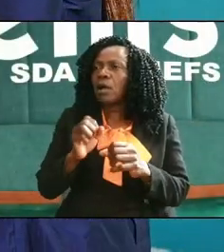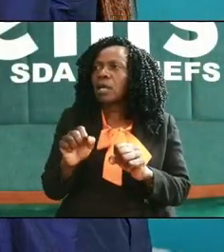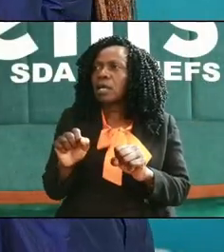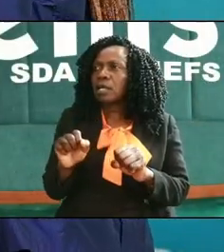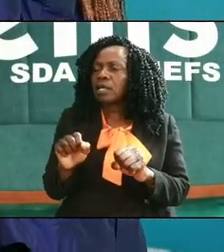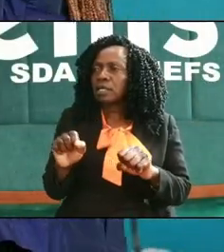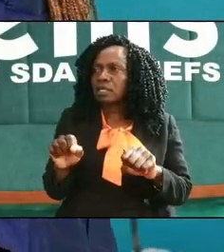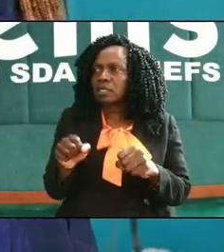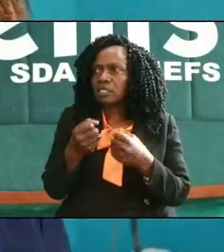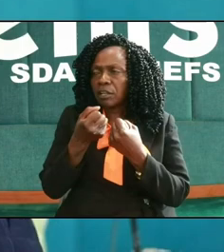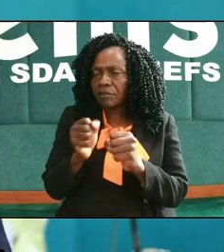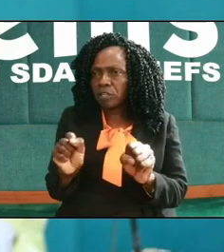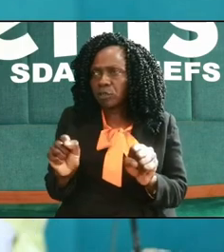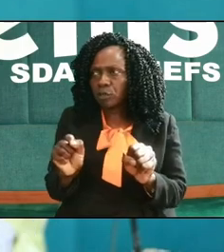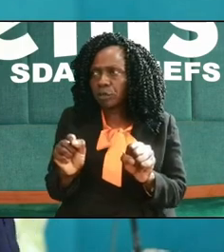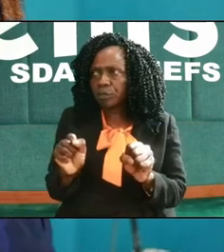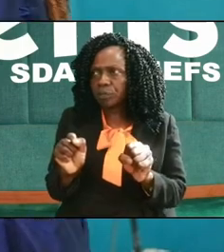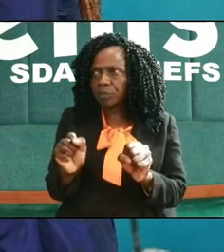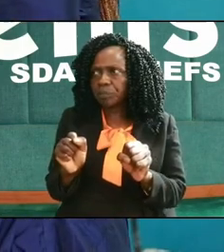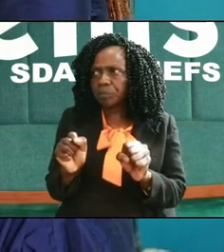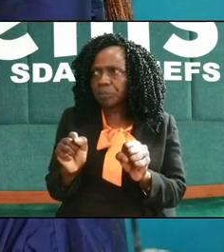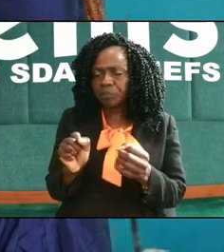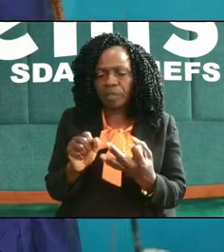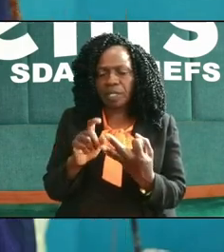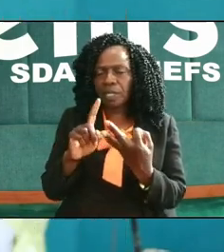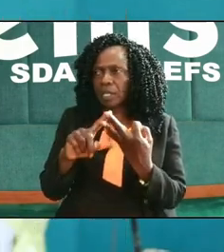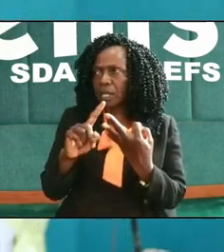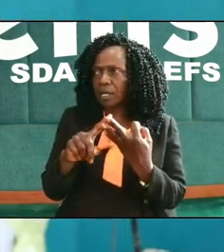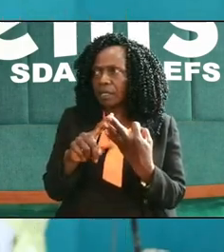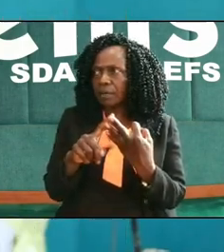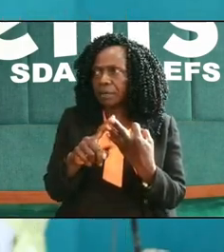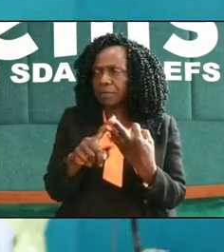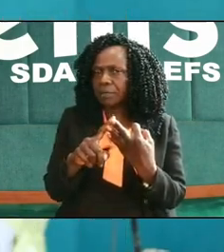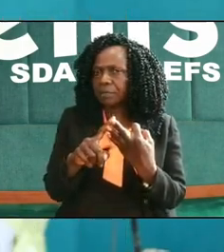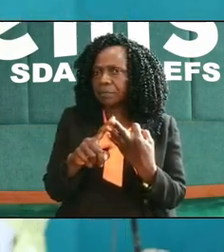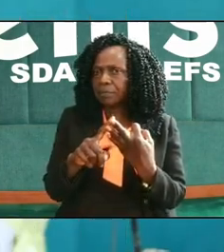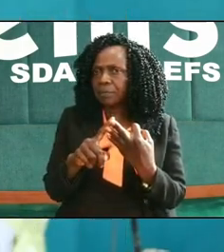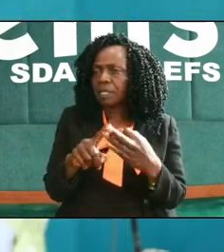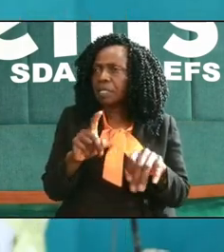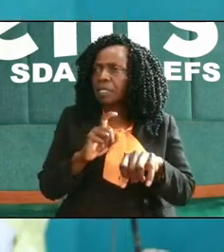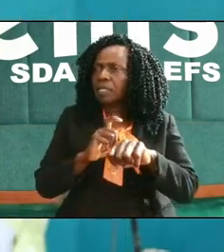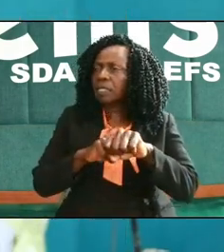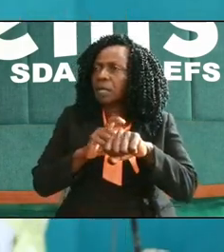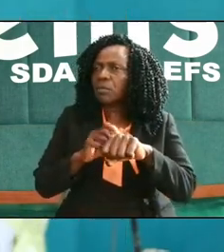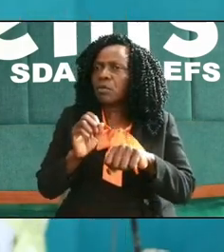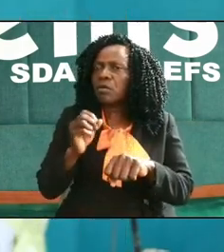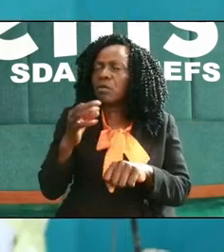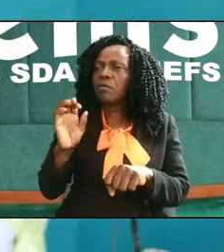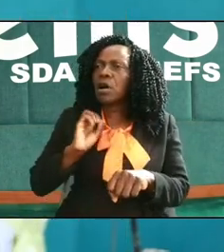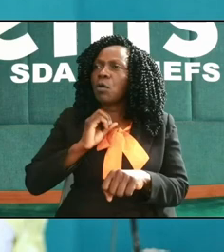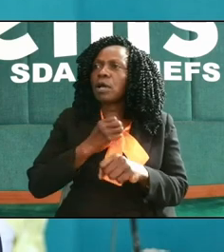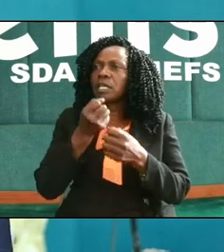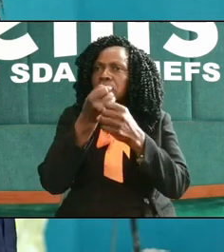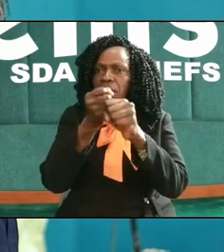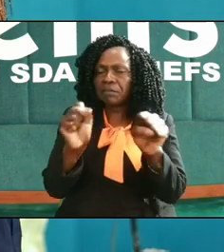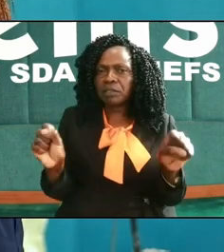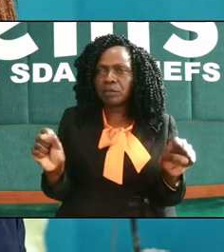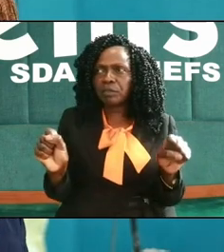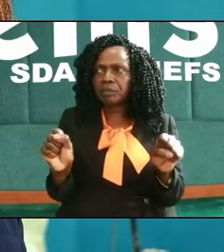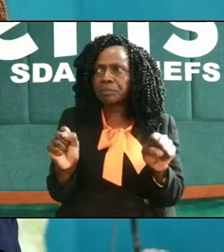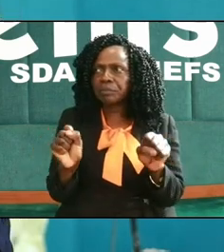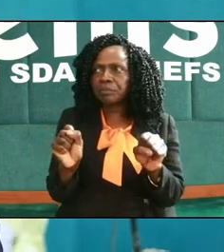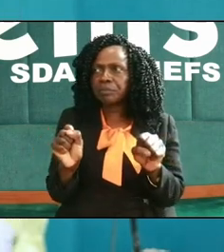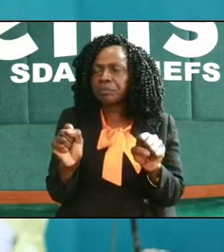us. What did the Holy Spirit do? We are not talking about Jesus. What did the Holy Spirit do at the time of our salvation when Jesus was supposed to